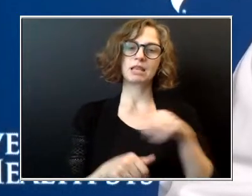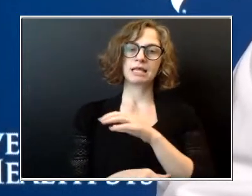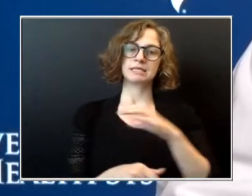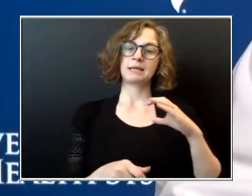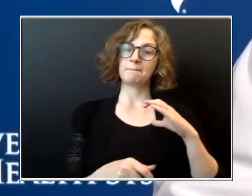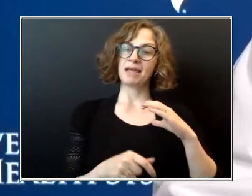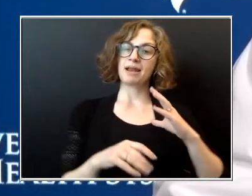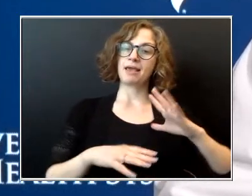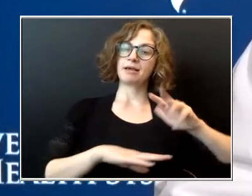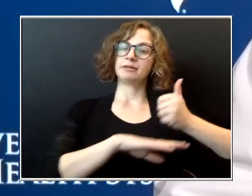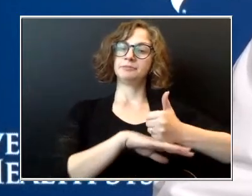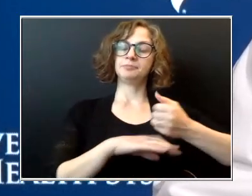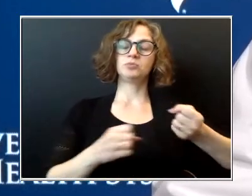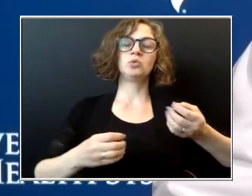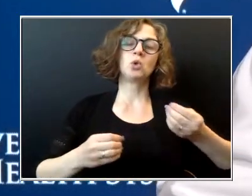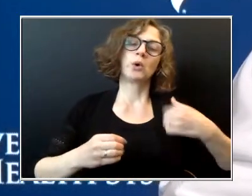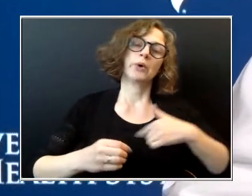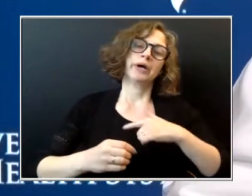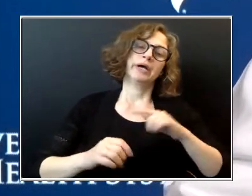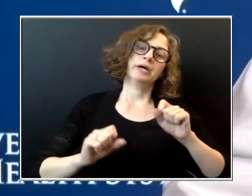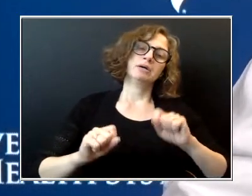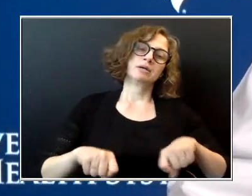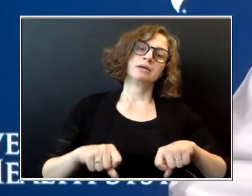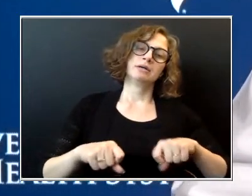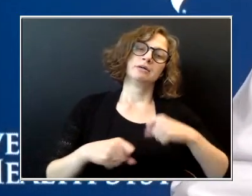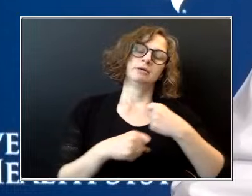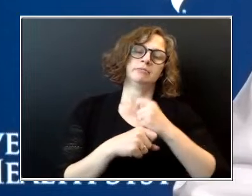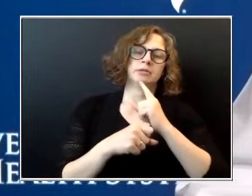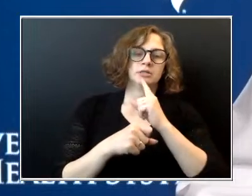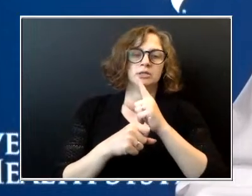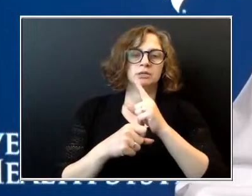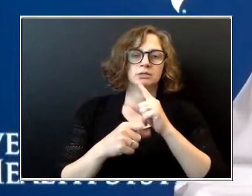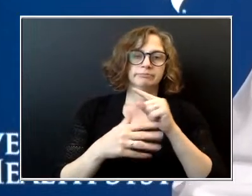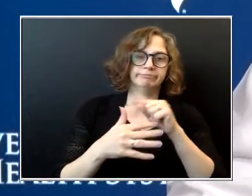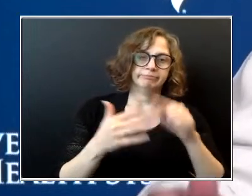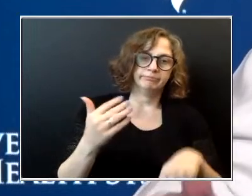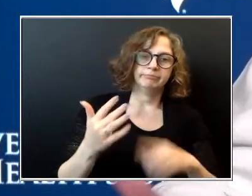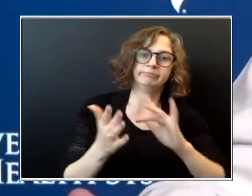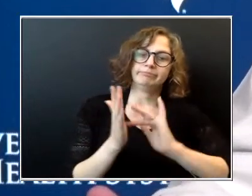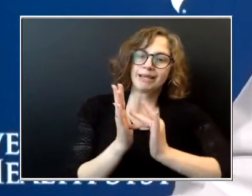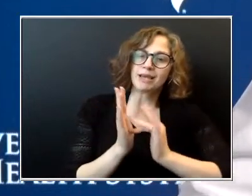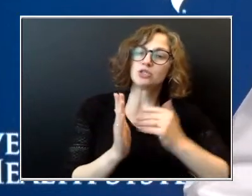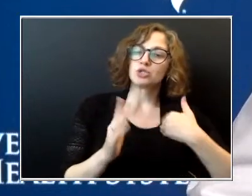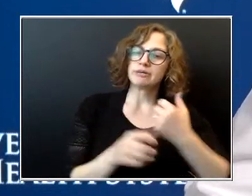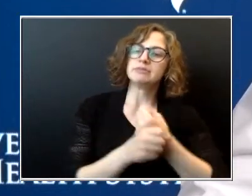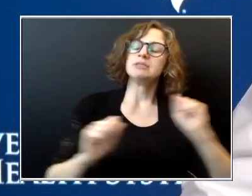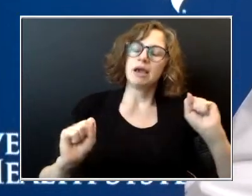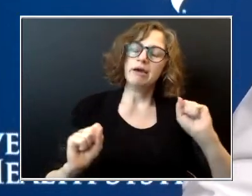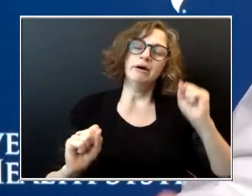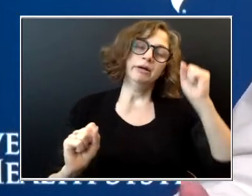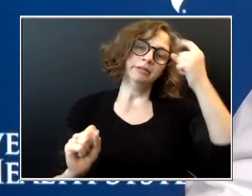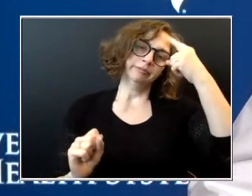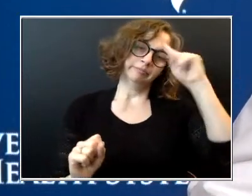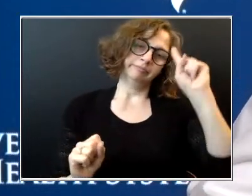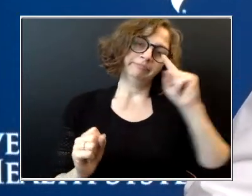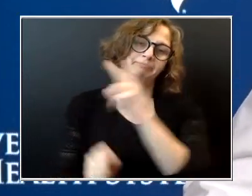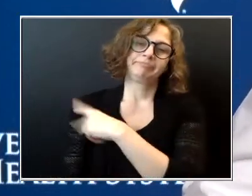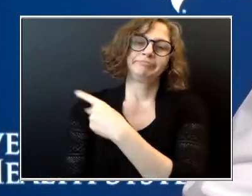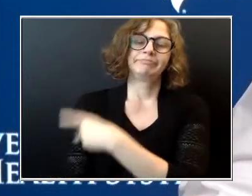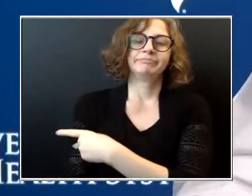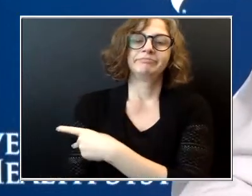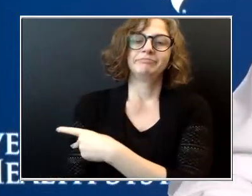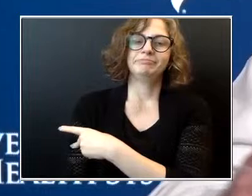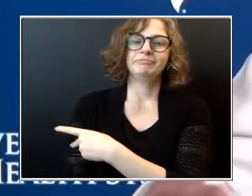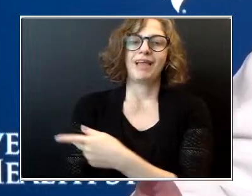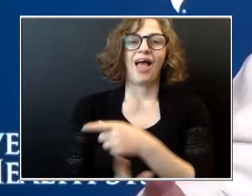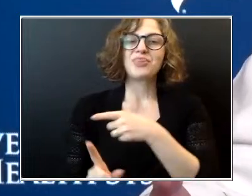develop or actually make sure that these medications have a safety for the patients first of all. And again, the goal of these treatments in cancer patients, especially